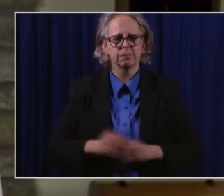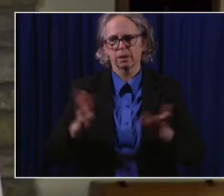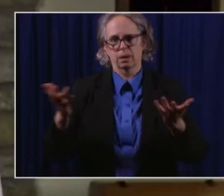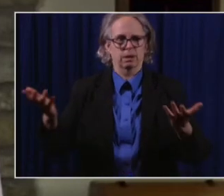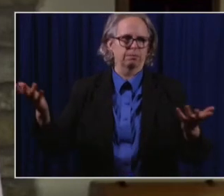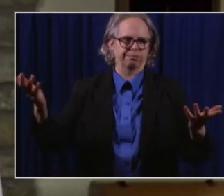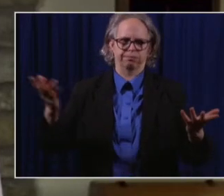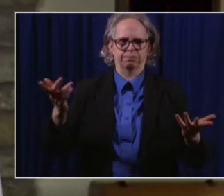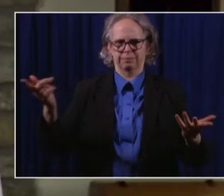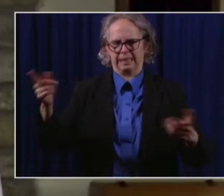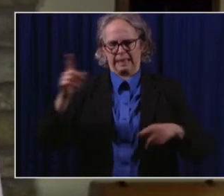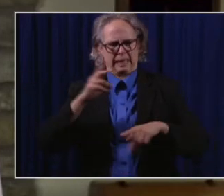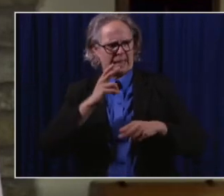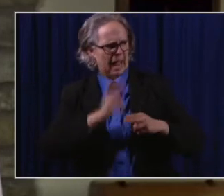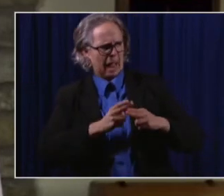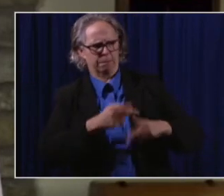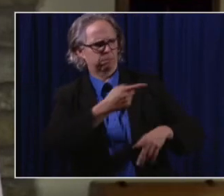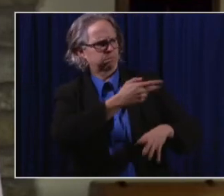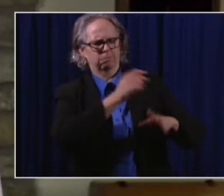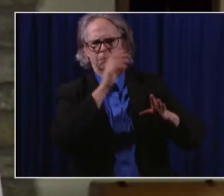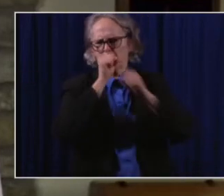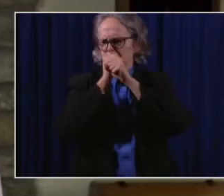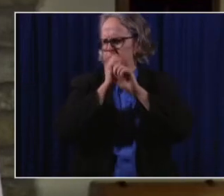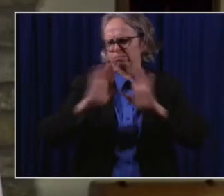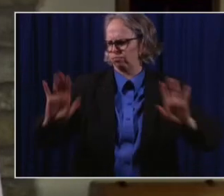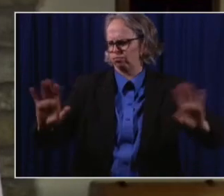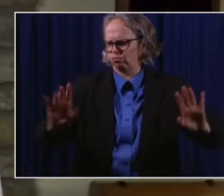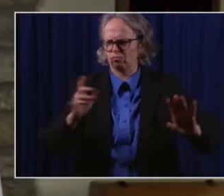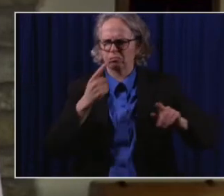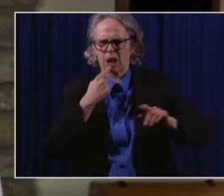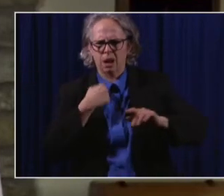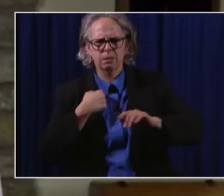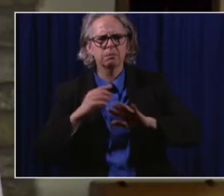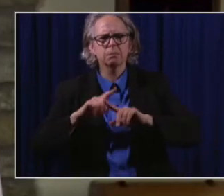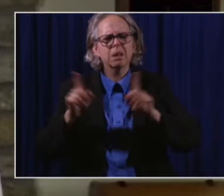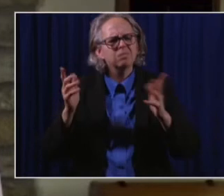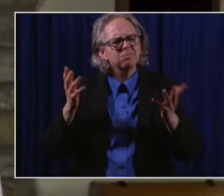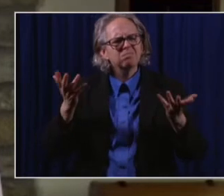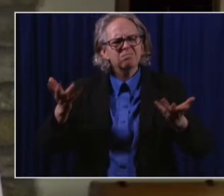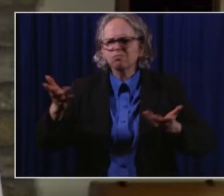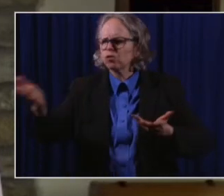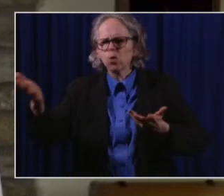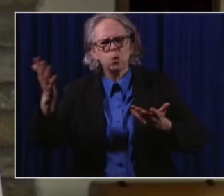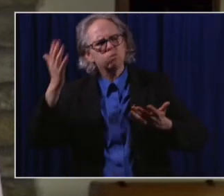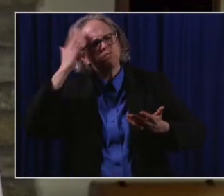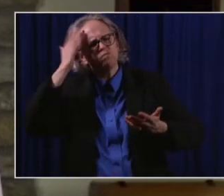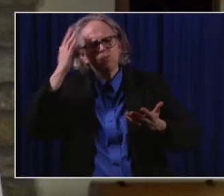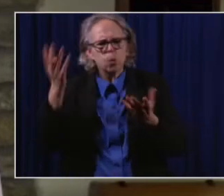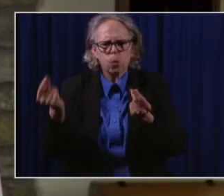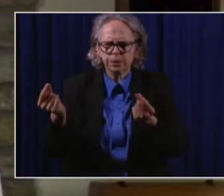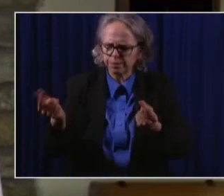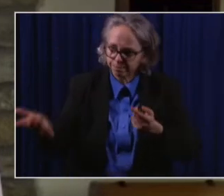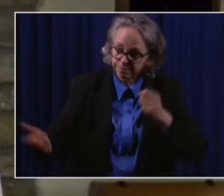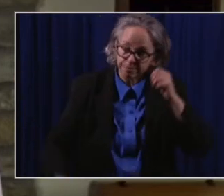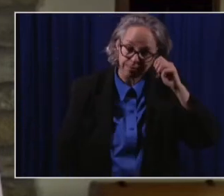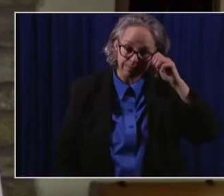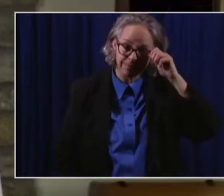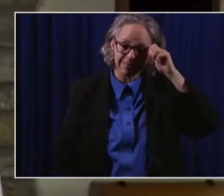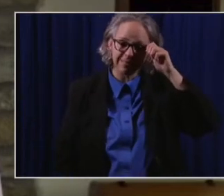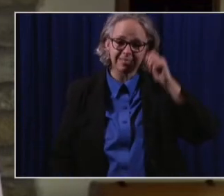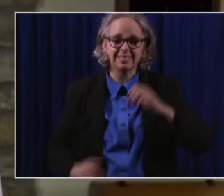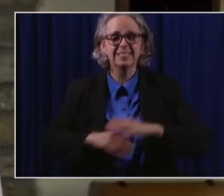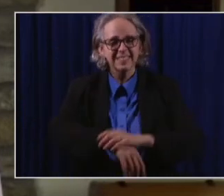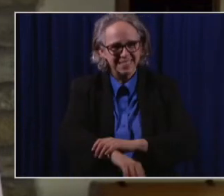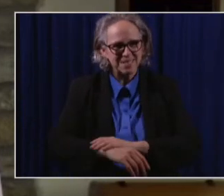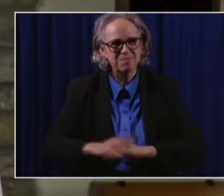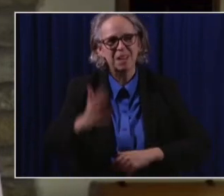told you, but what have you kind of learned in your job in dealing with COVID patients? Sure. Well,